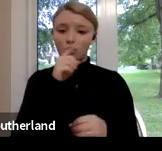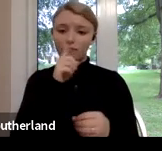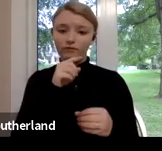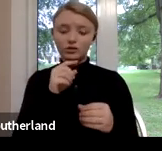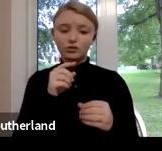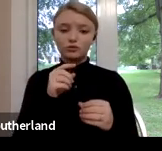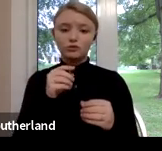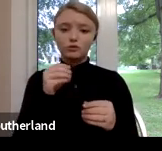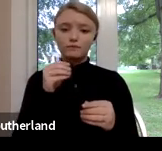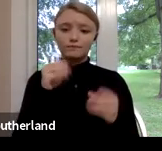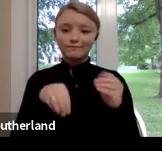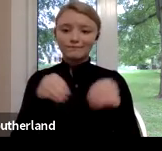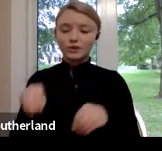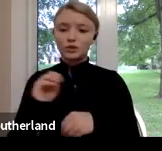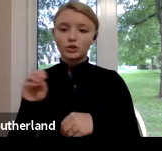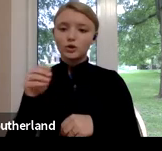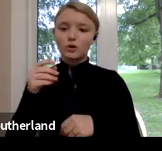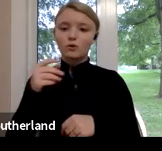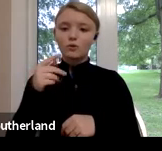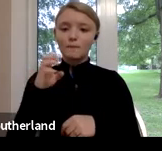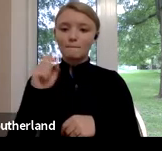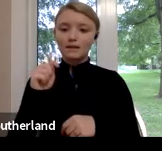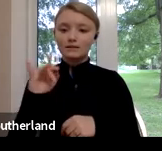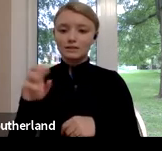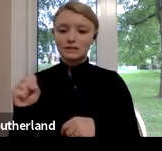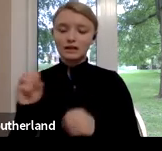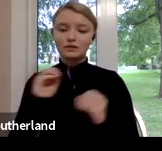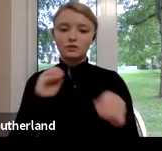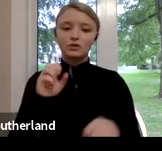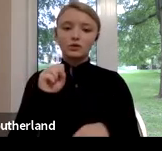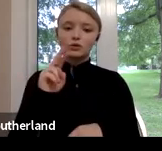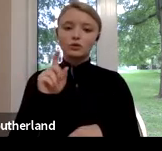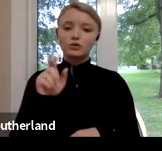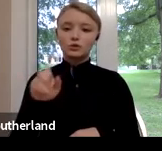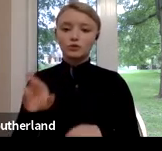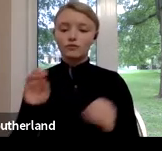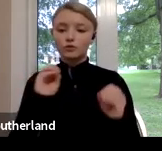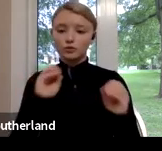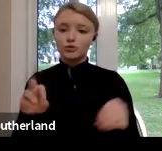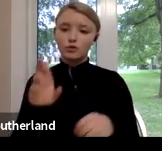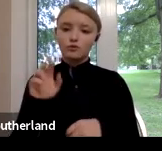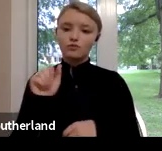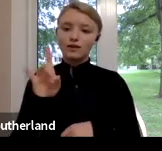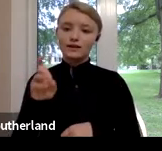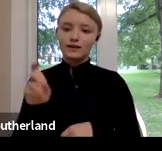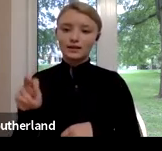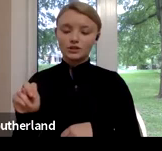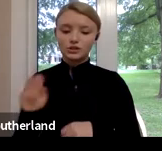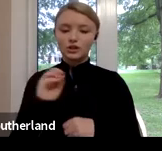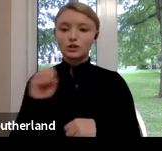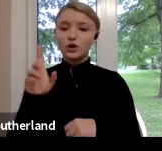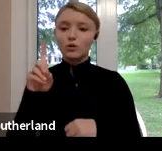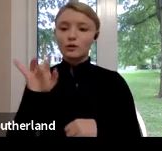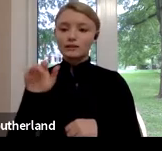no pesticides, no sulfur, no radiation, no dyes, and no heavy